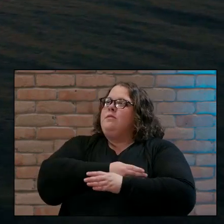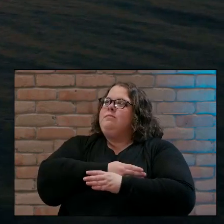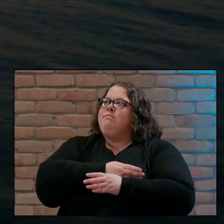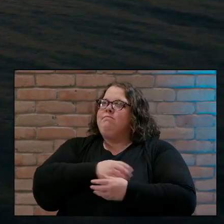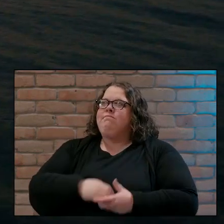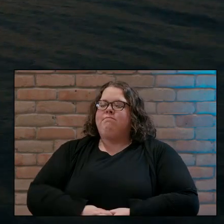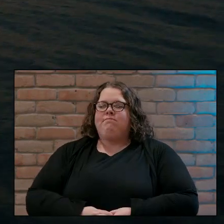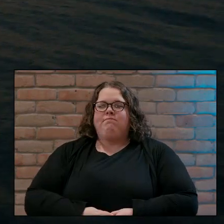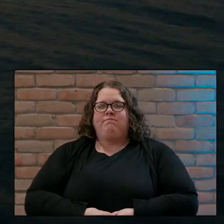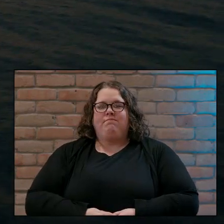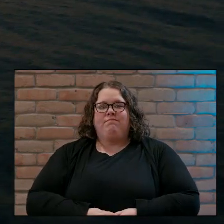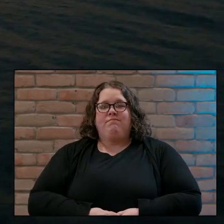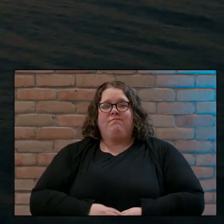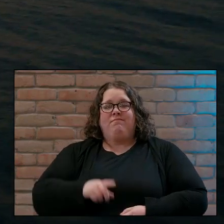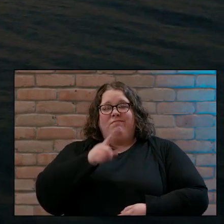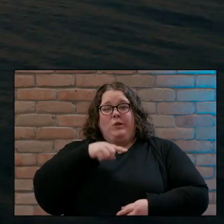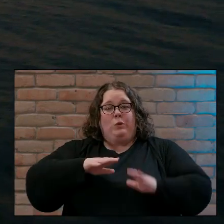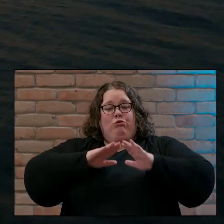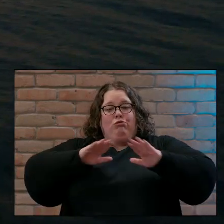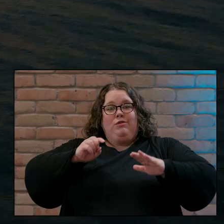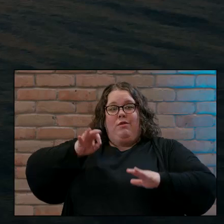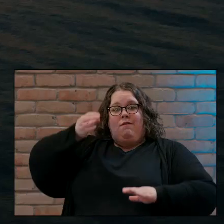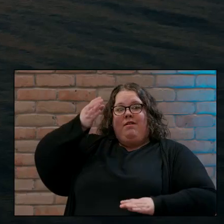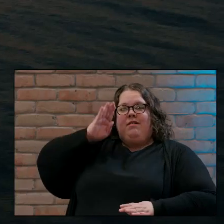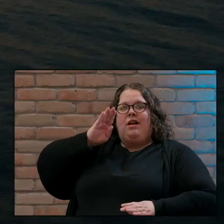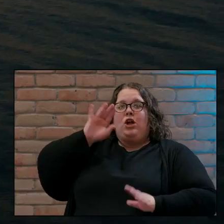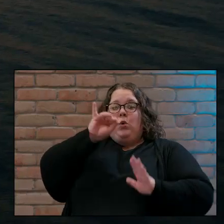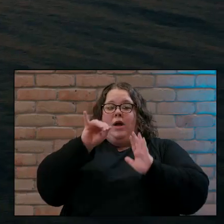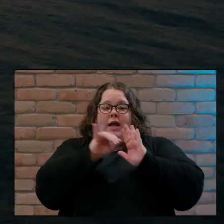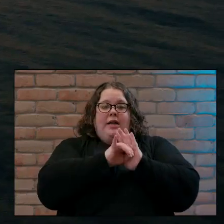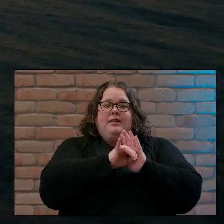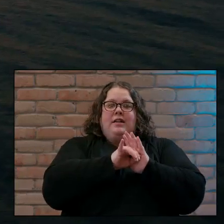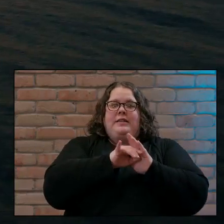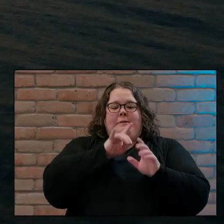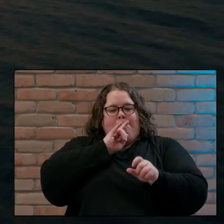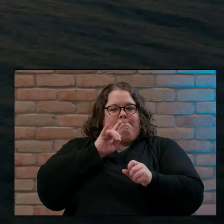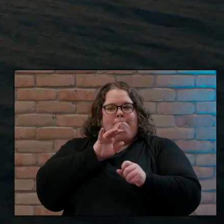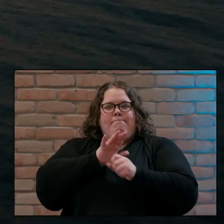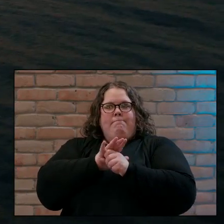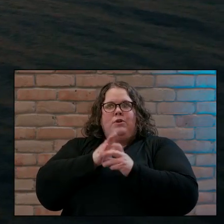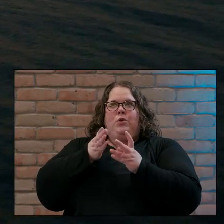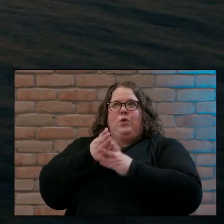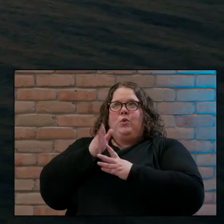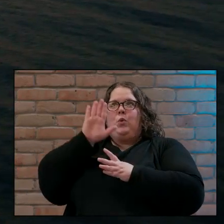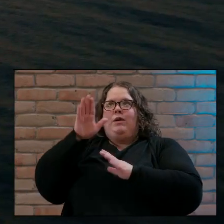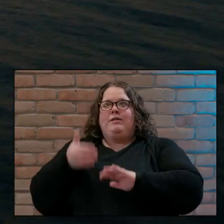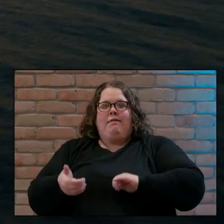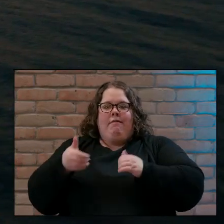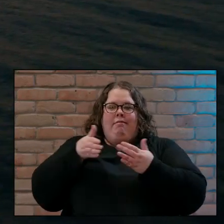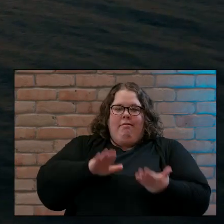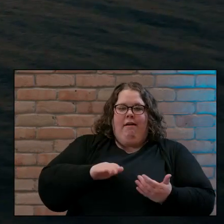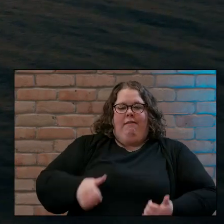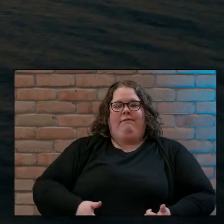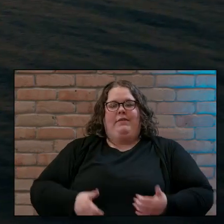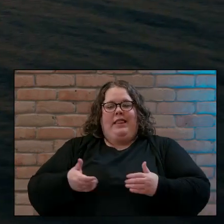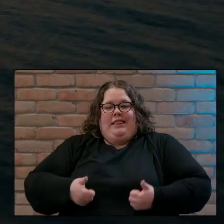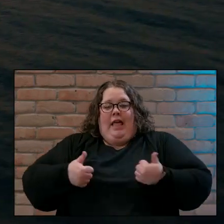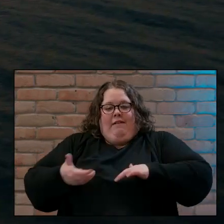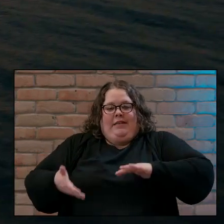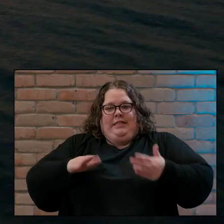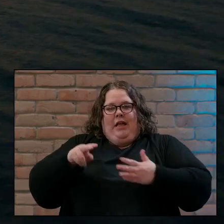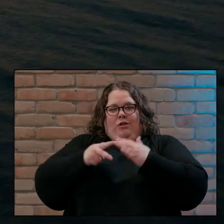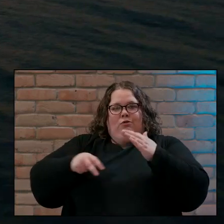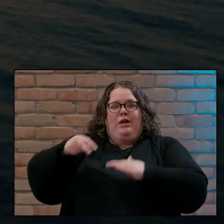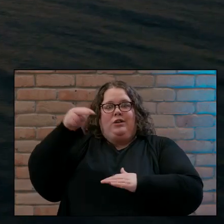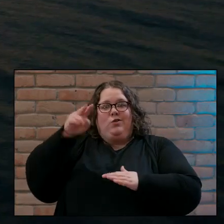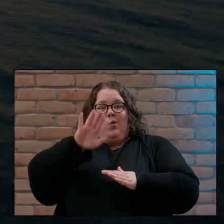And as children of God, your identity is secure. Through the life, death, and resurrection of Jesus, your sins are forgiven, and